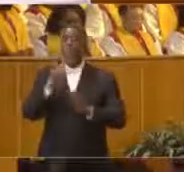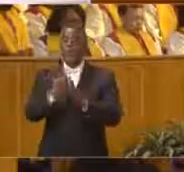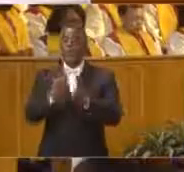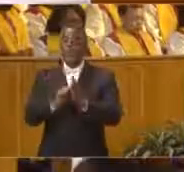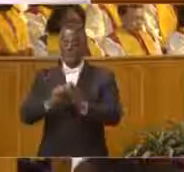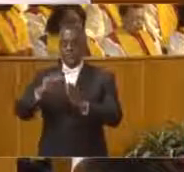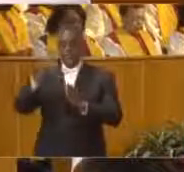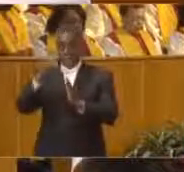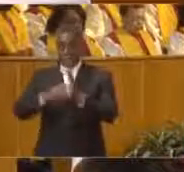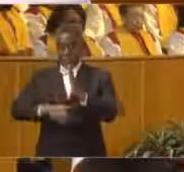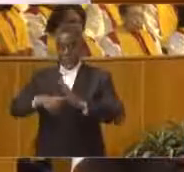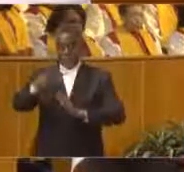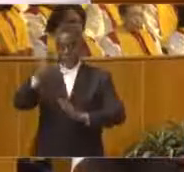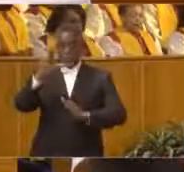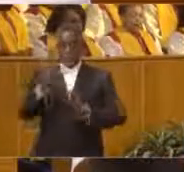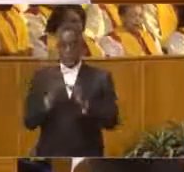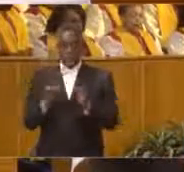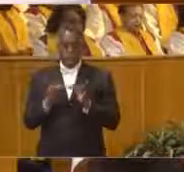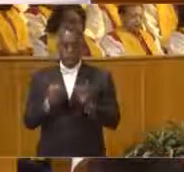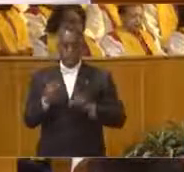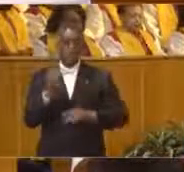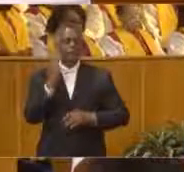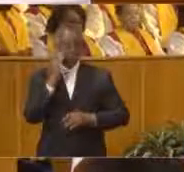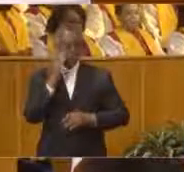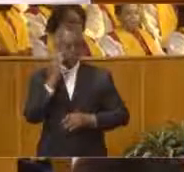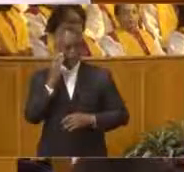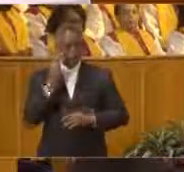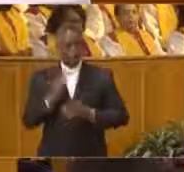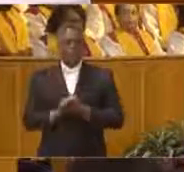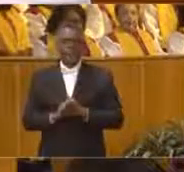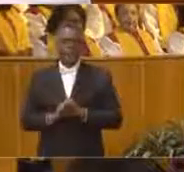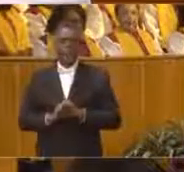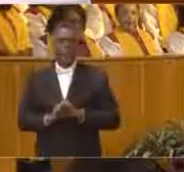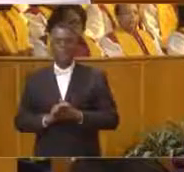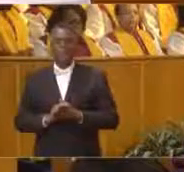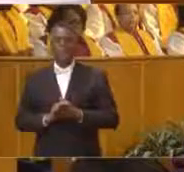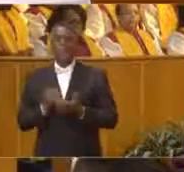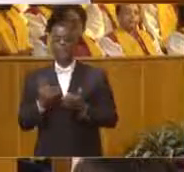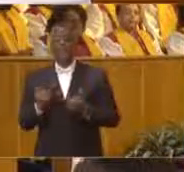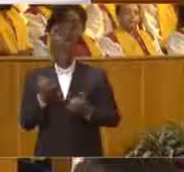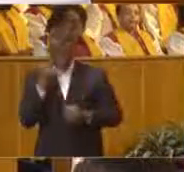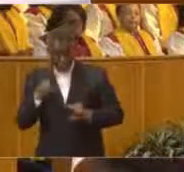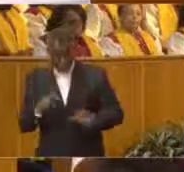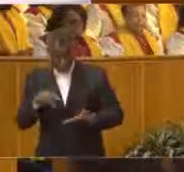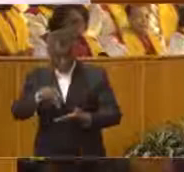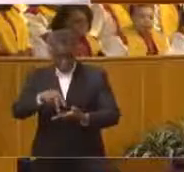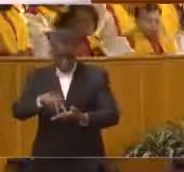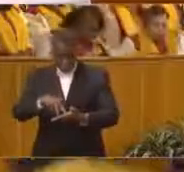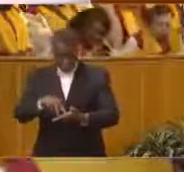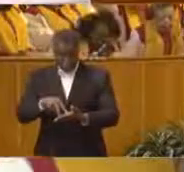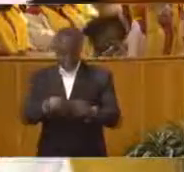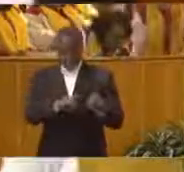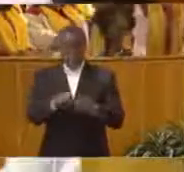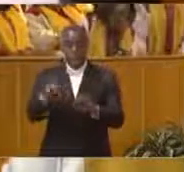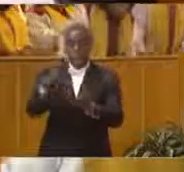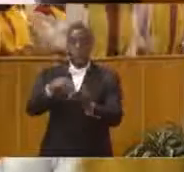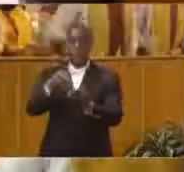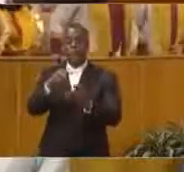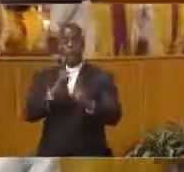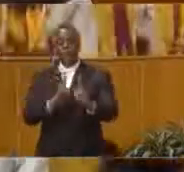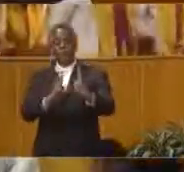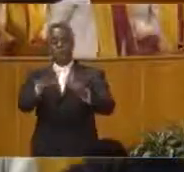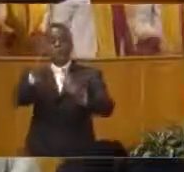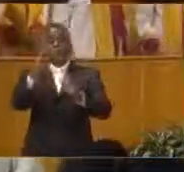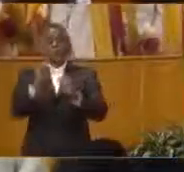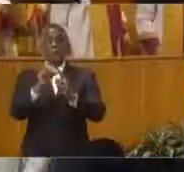of Malachi, there are some words that ought to sound familiar to us. I invite those who are physically able to stand with me as together we reverence the reading of God's holy